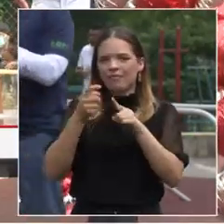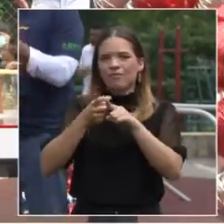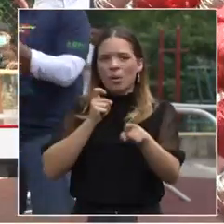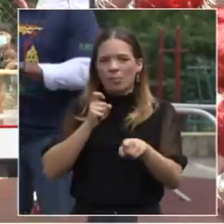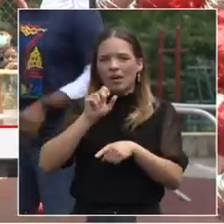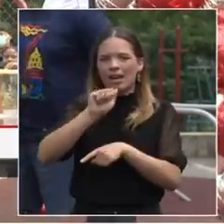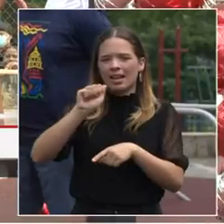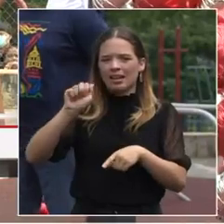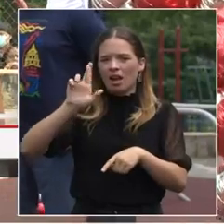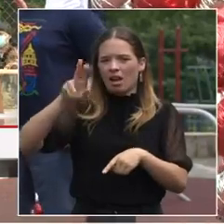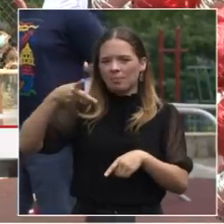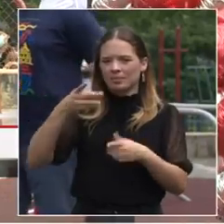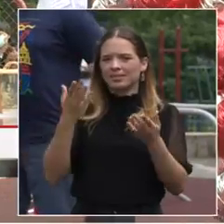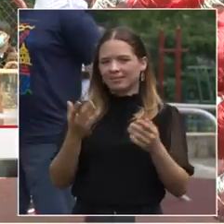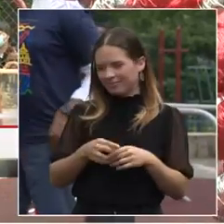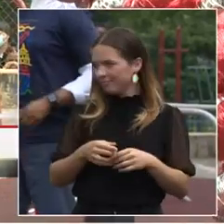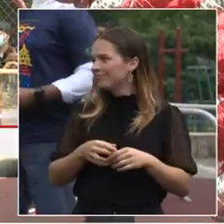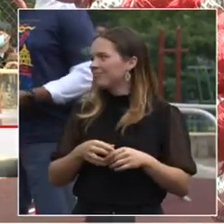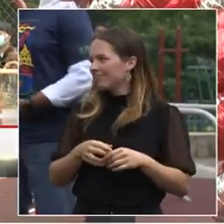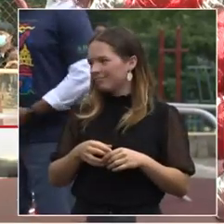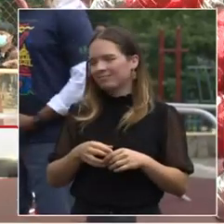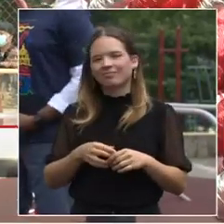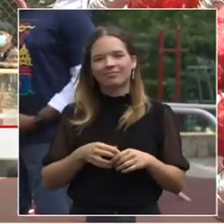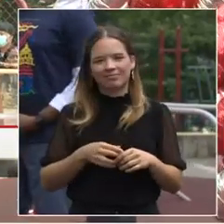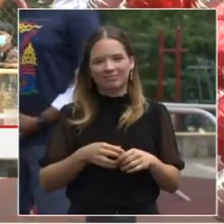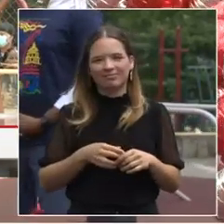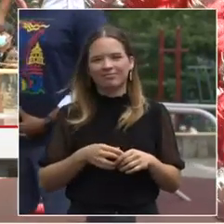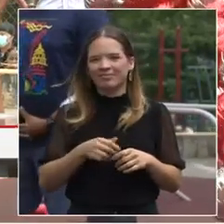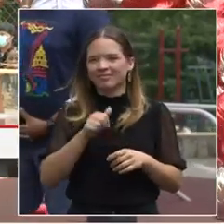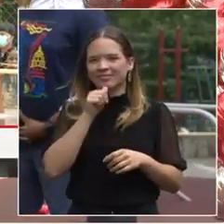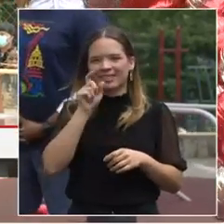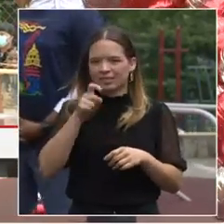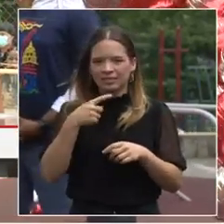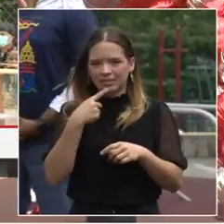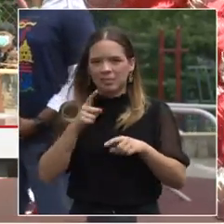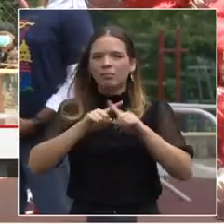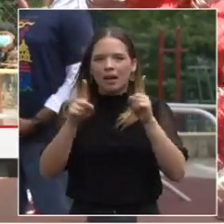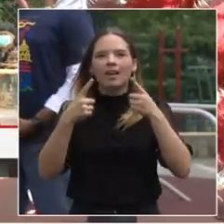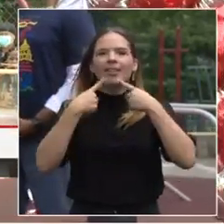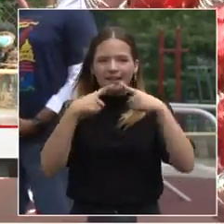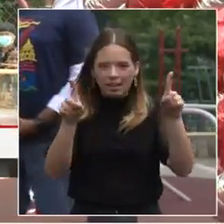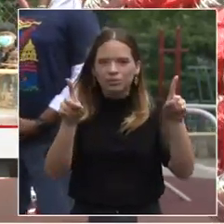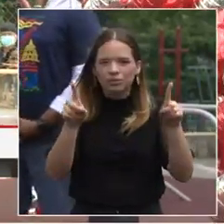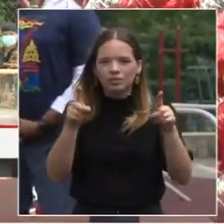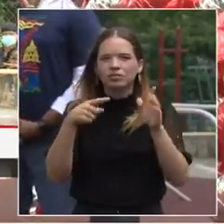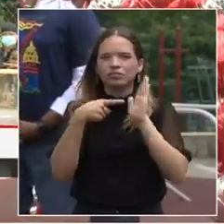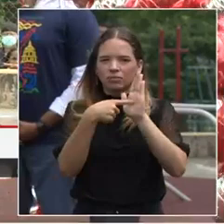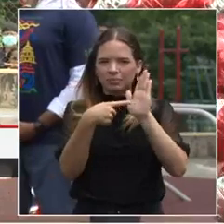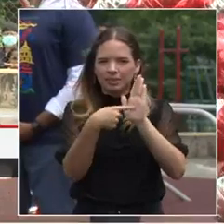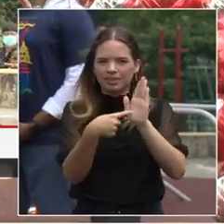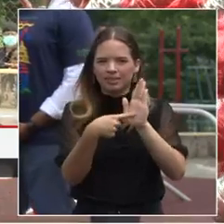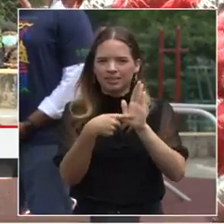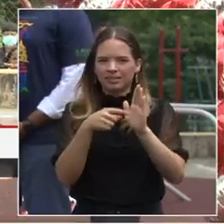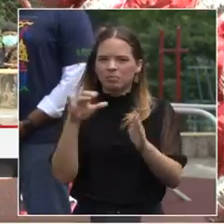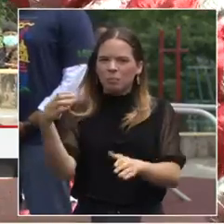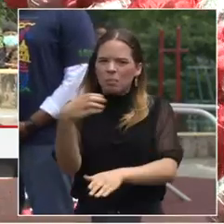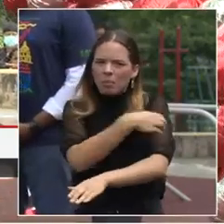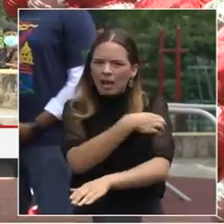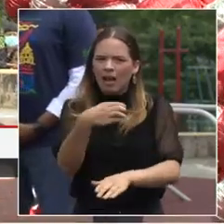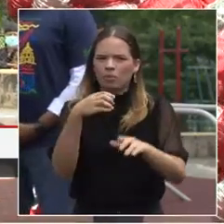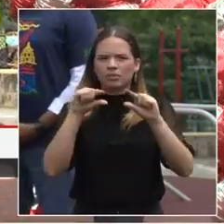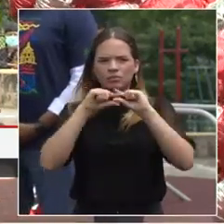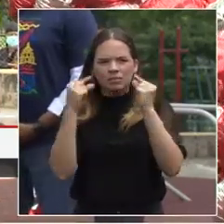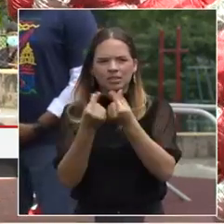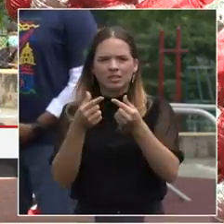I don't have to tell you, like, she's a celebrity because she represents a powerful group of